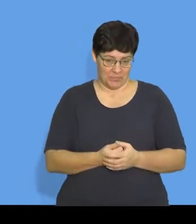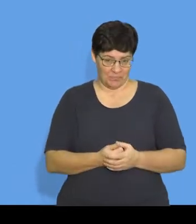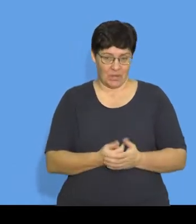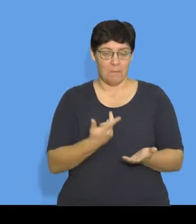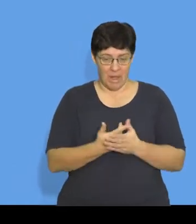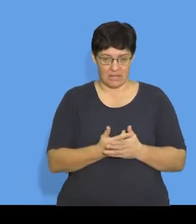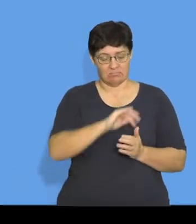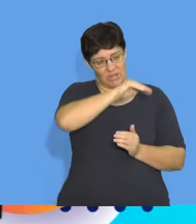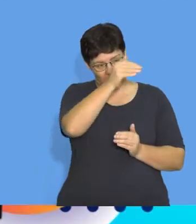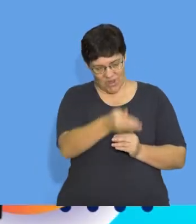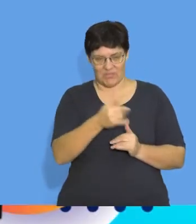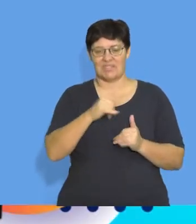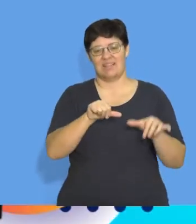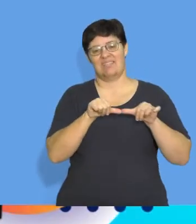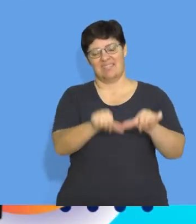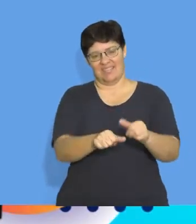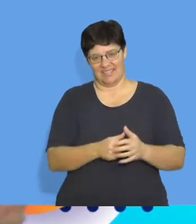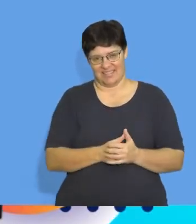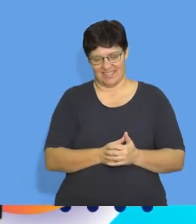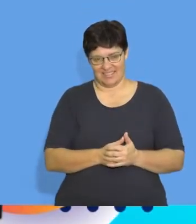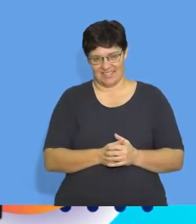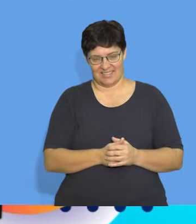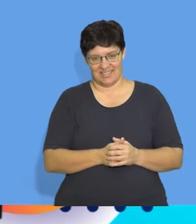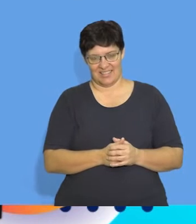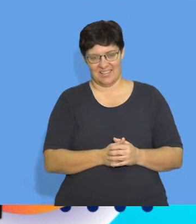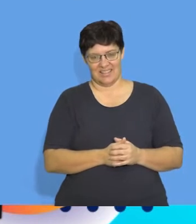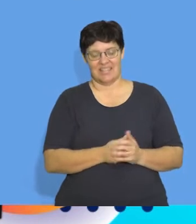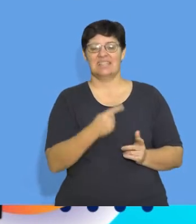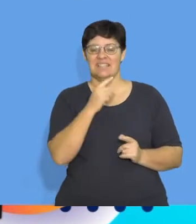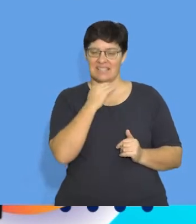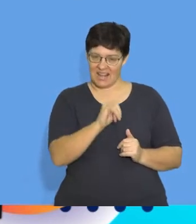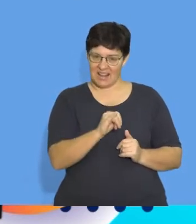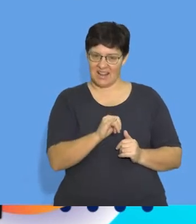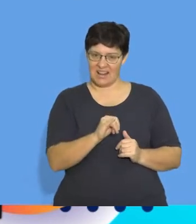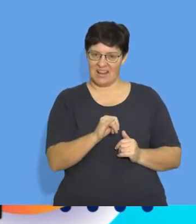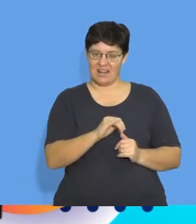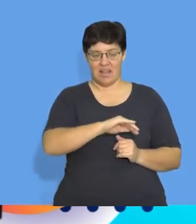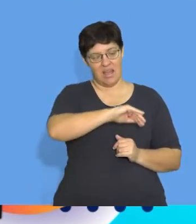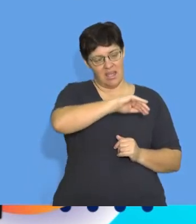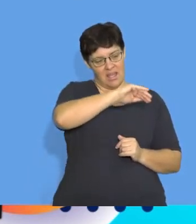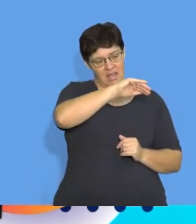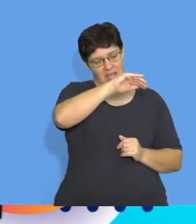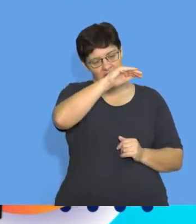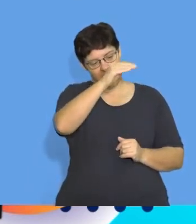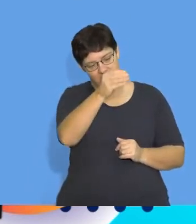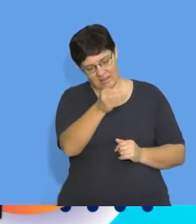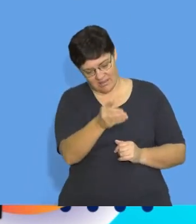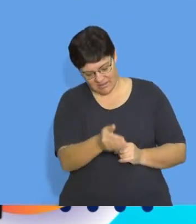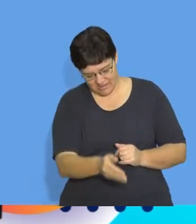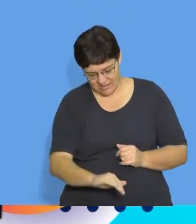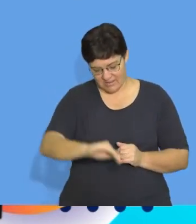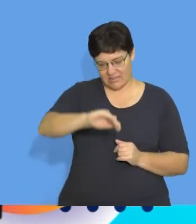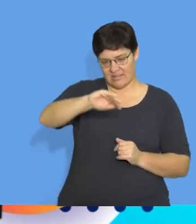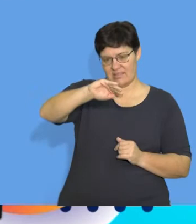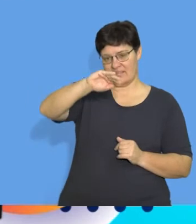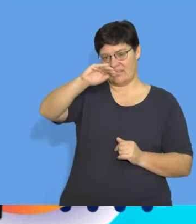curve. It still has a decreasing slope when it gets slower and an increasing slope when it